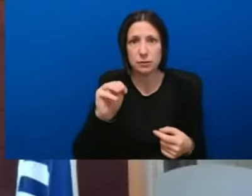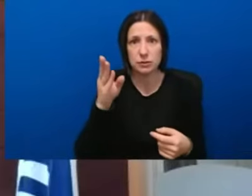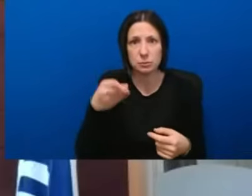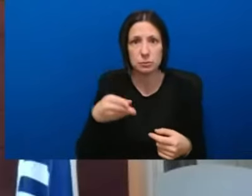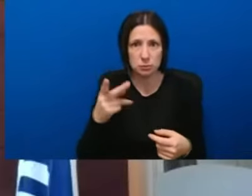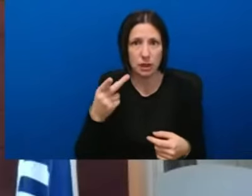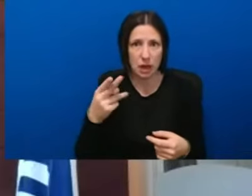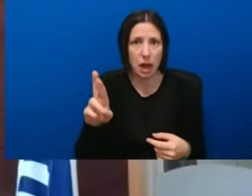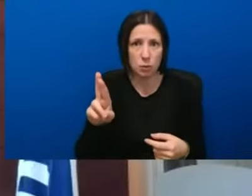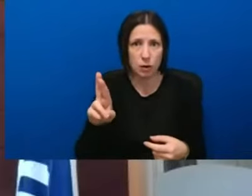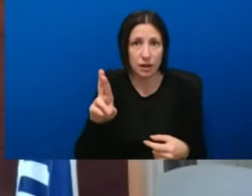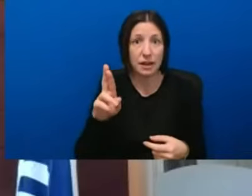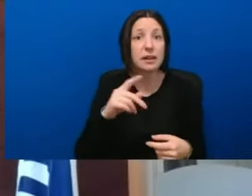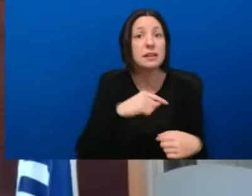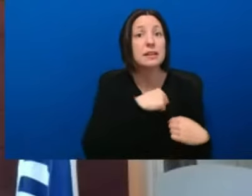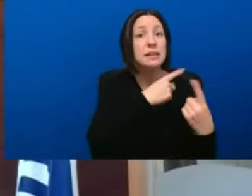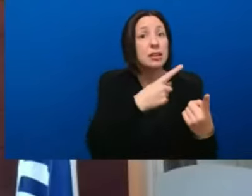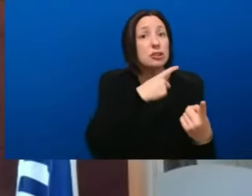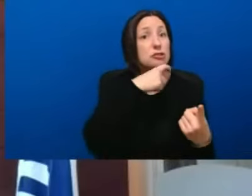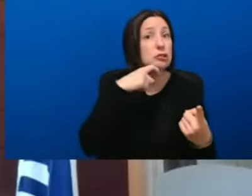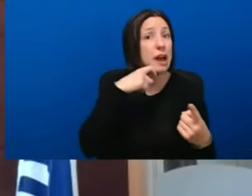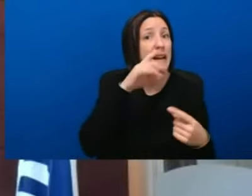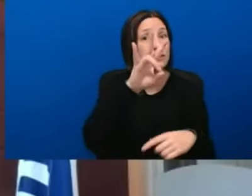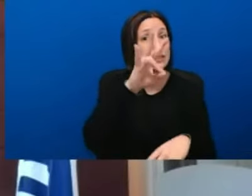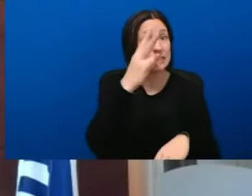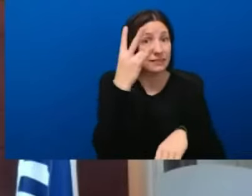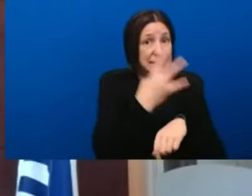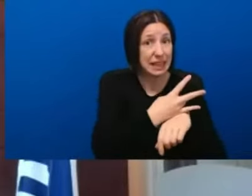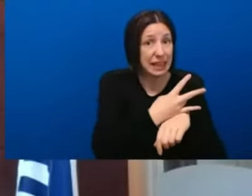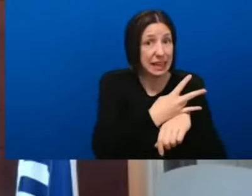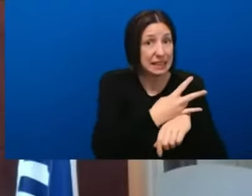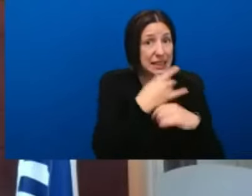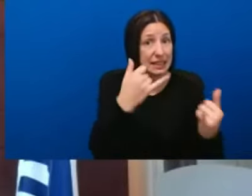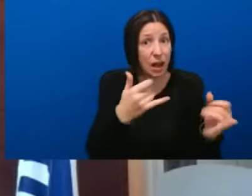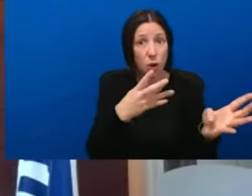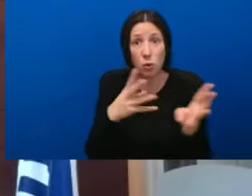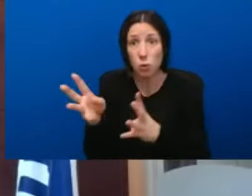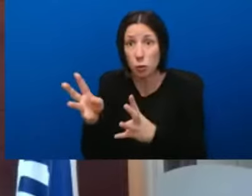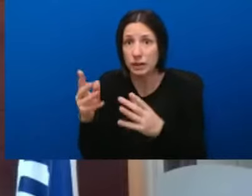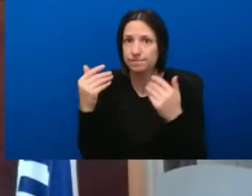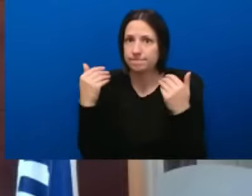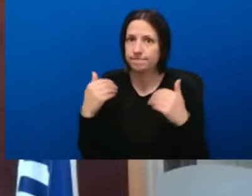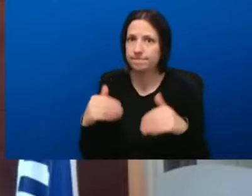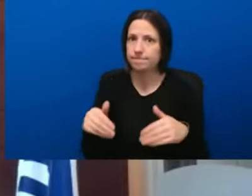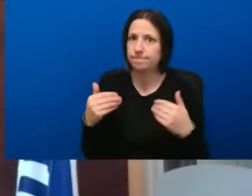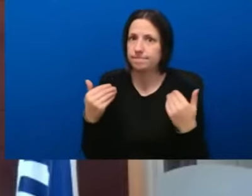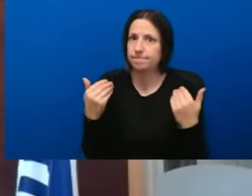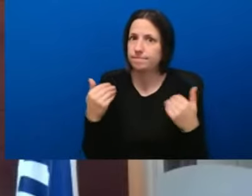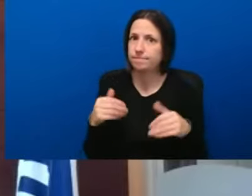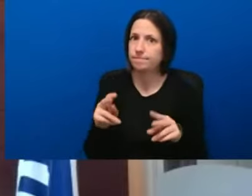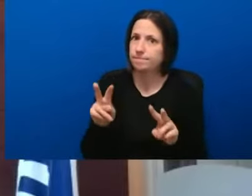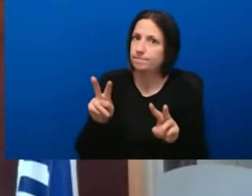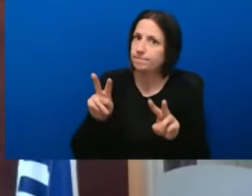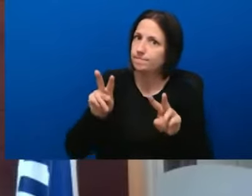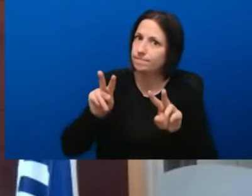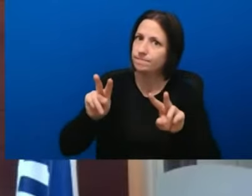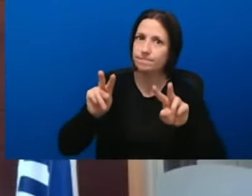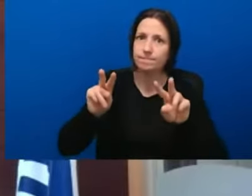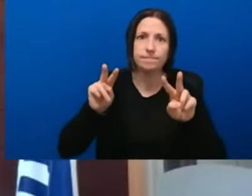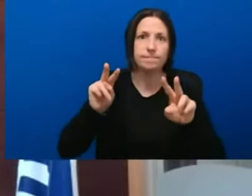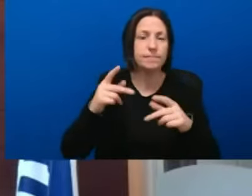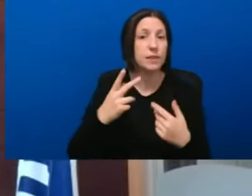hour. That's a significant wind after 7 days of drying in the north. So I just don't want to lose focus on the fact that the